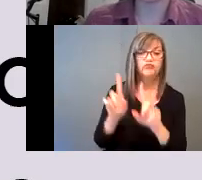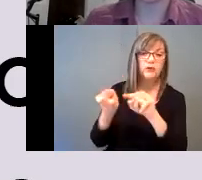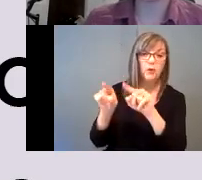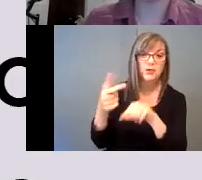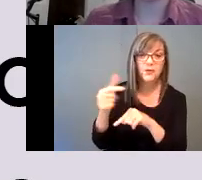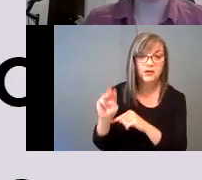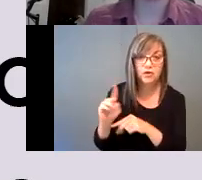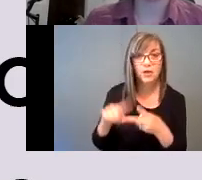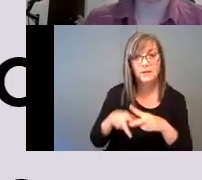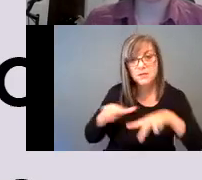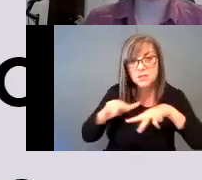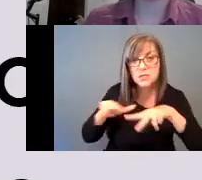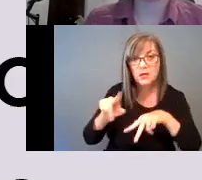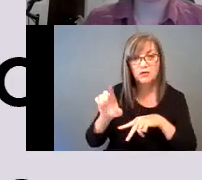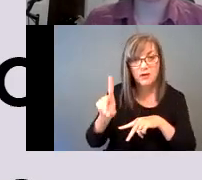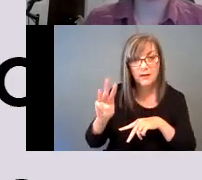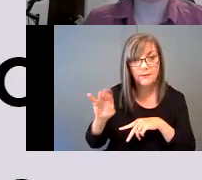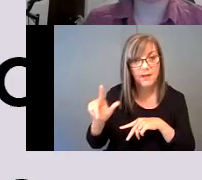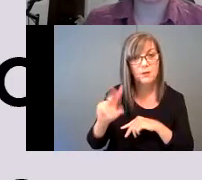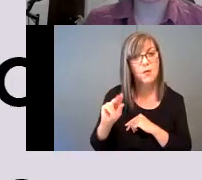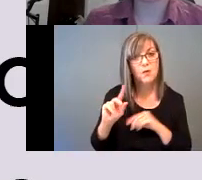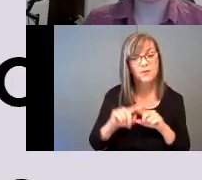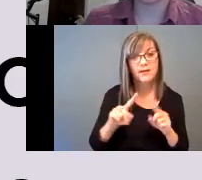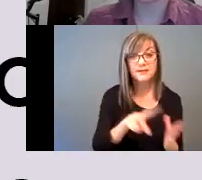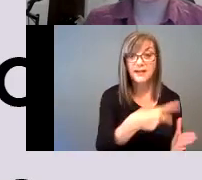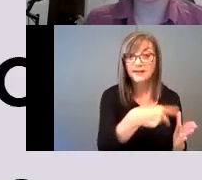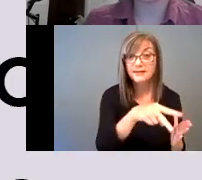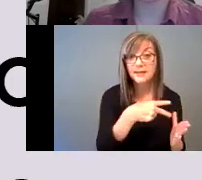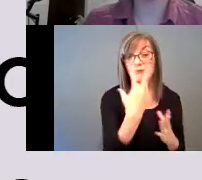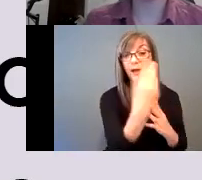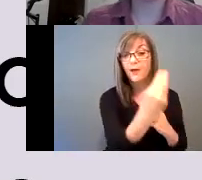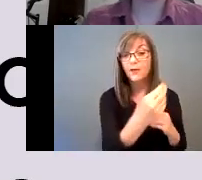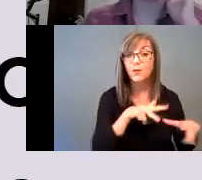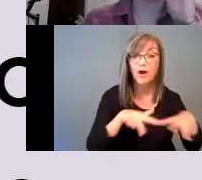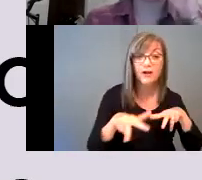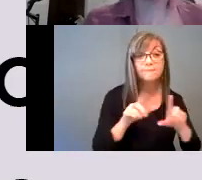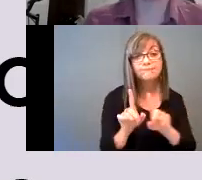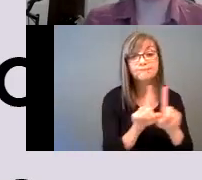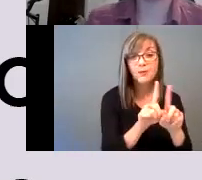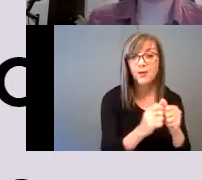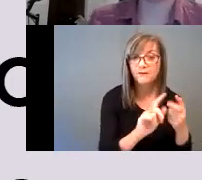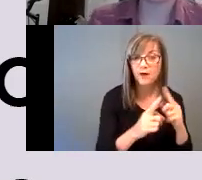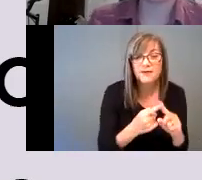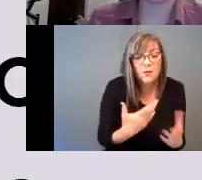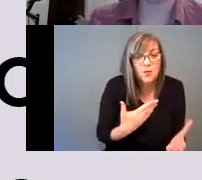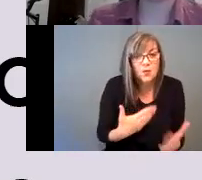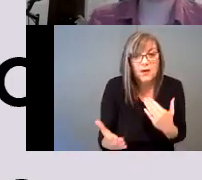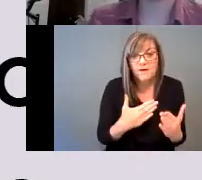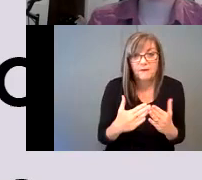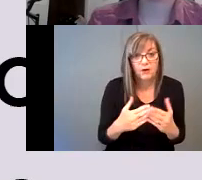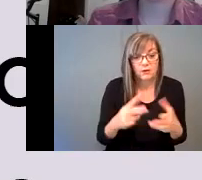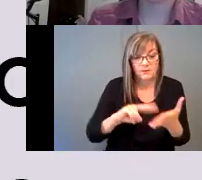the treadmill. It could be dance, it could be going for a walk, walking with a friend, whatever that resilience looks like for